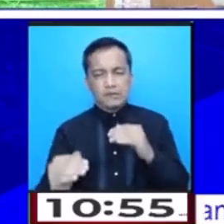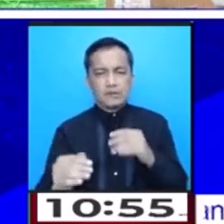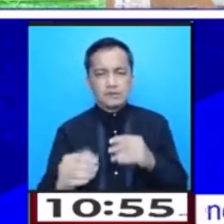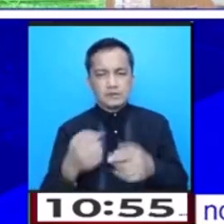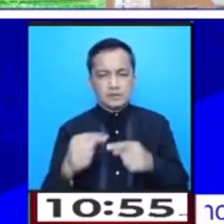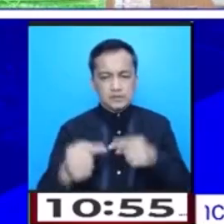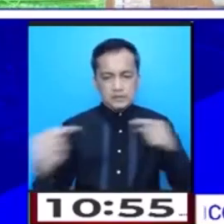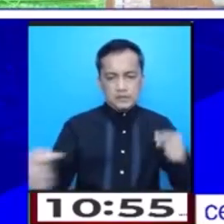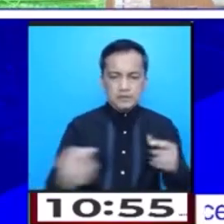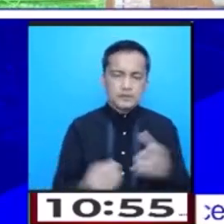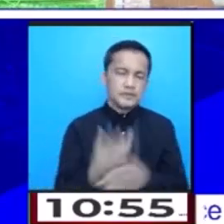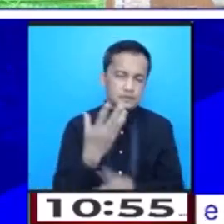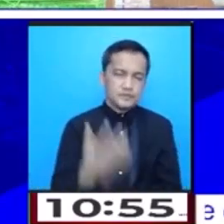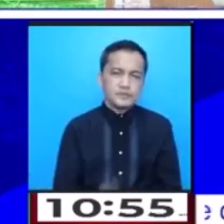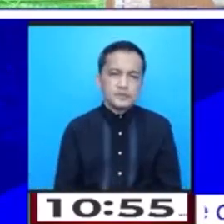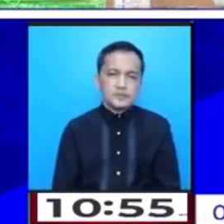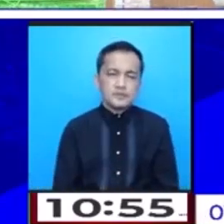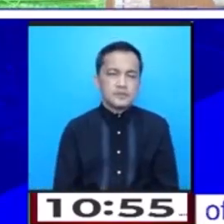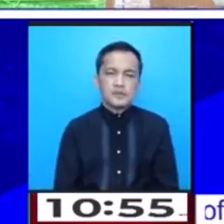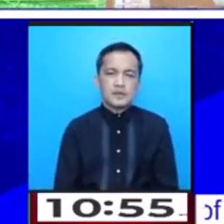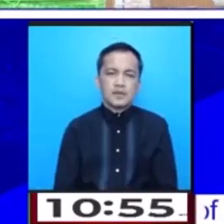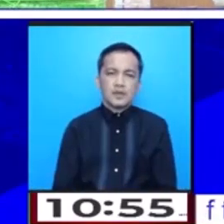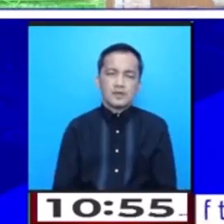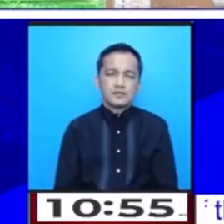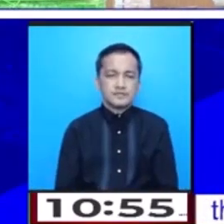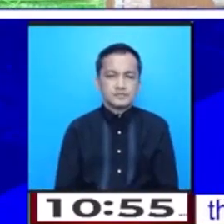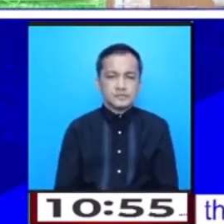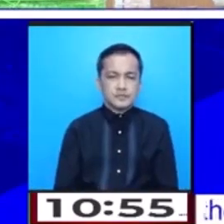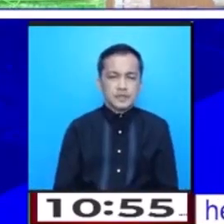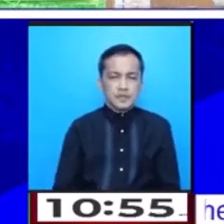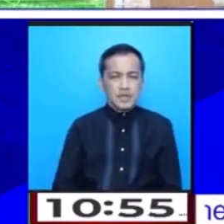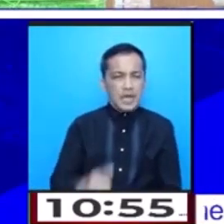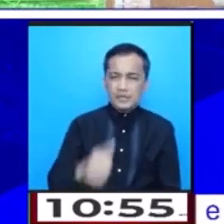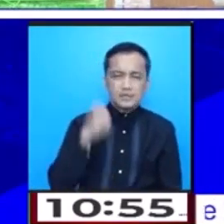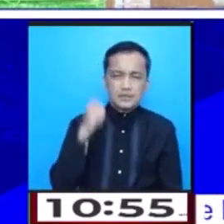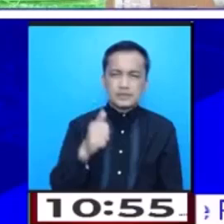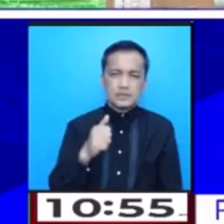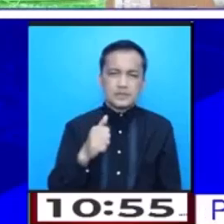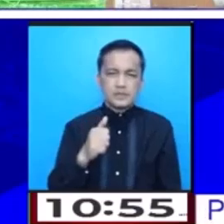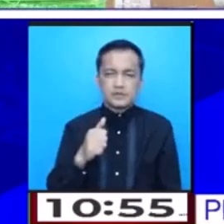That you don't run into unsustainable debt,